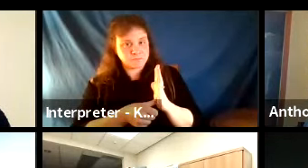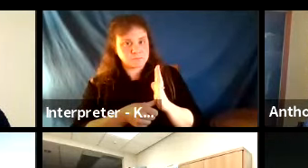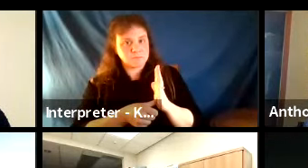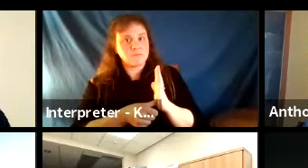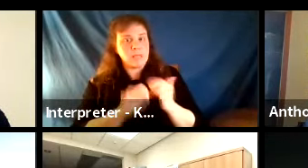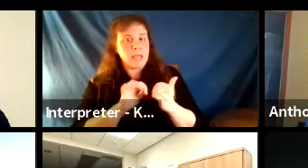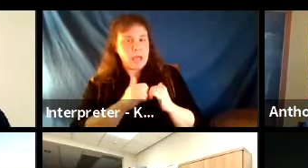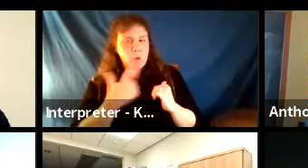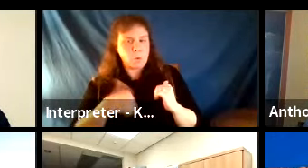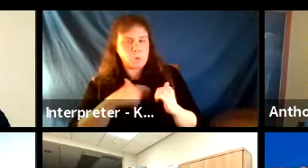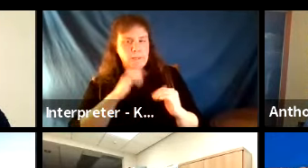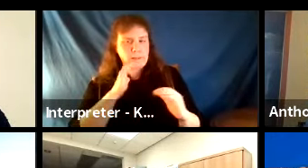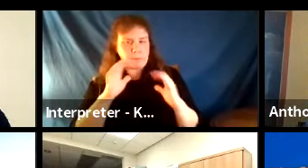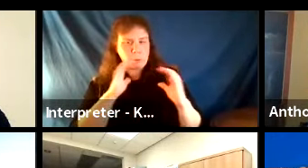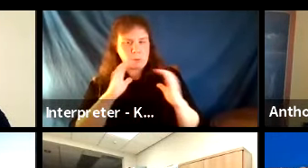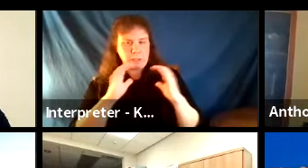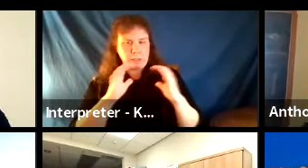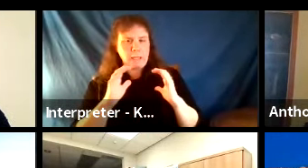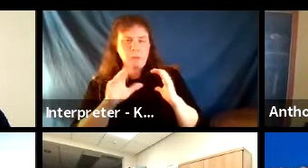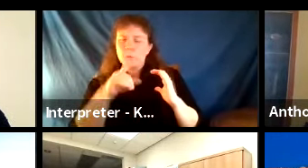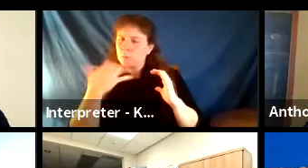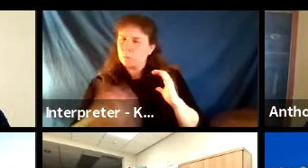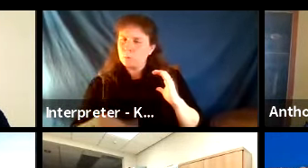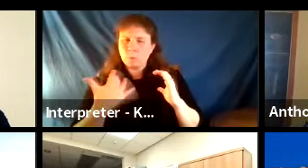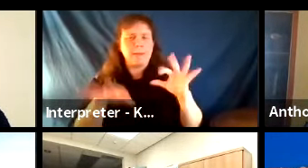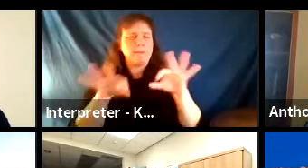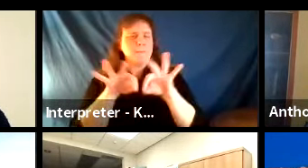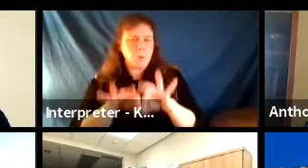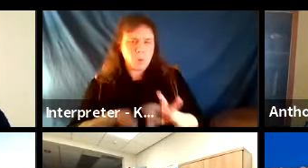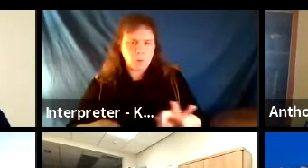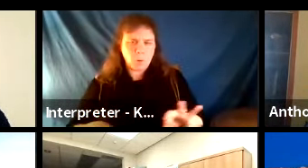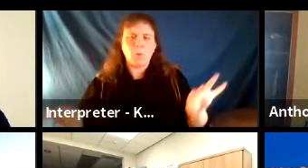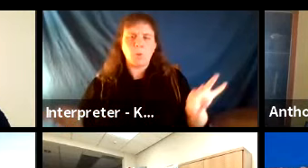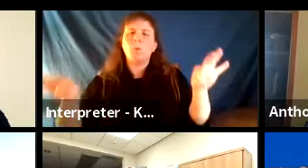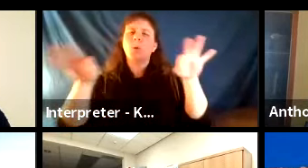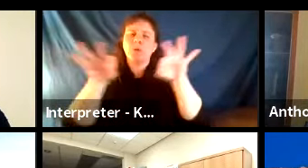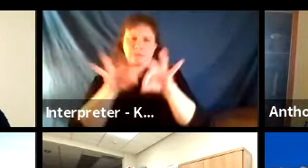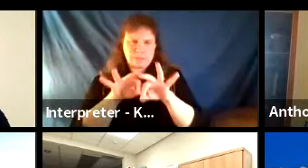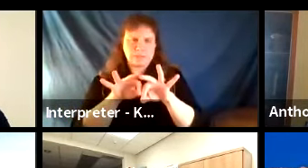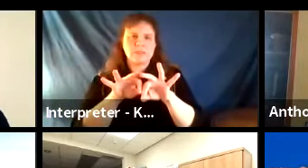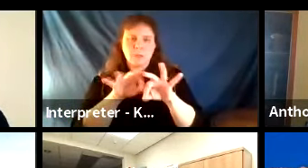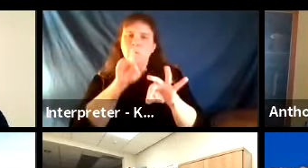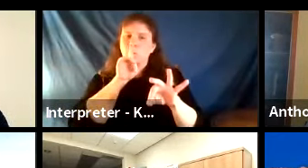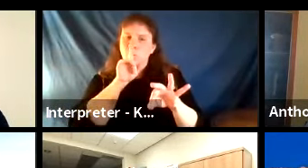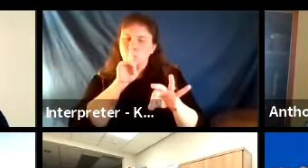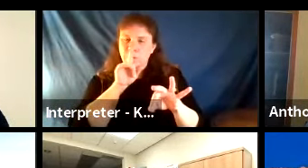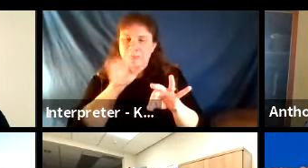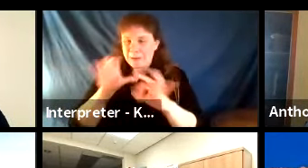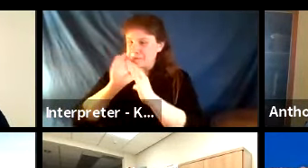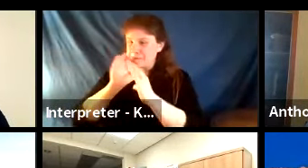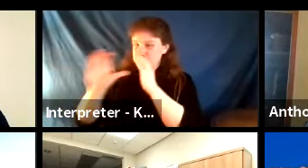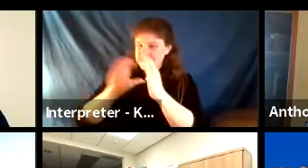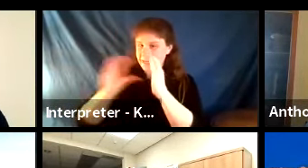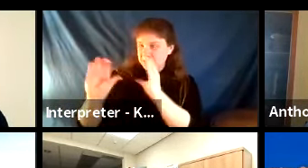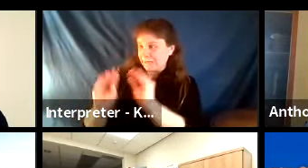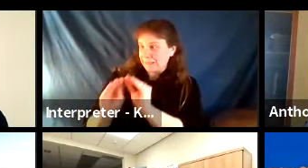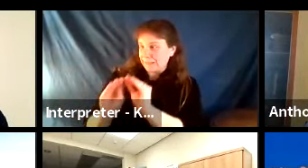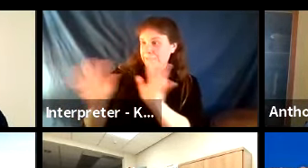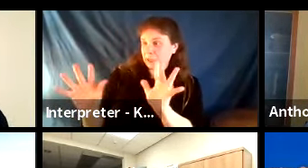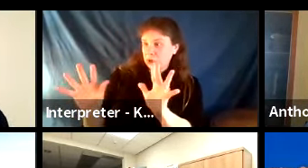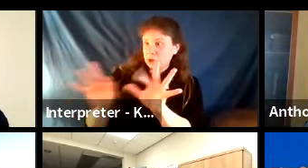we communicate about this is critically important. It really makes the difference. Communication, especially